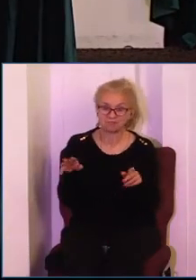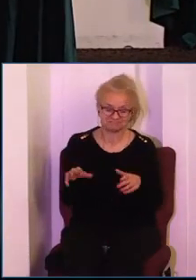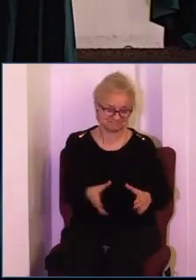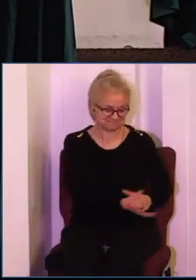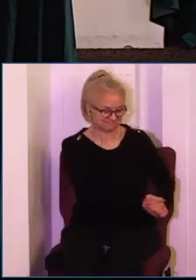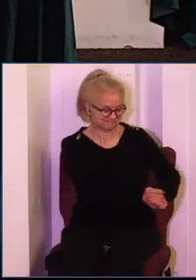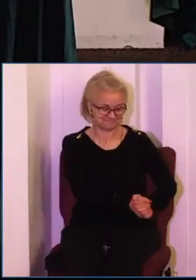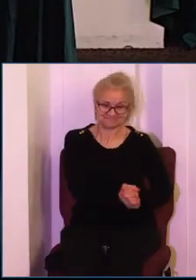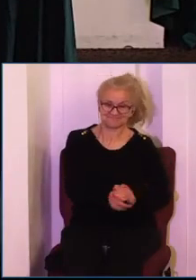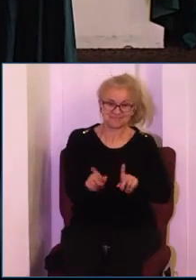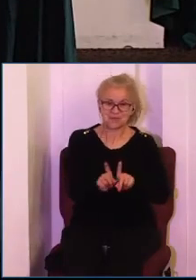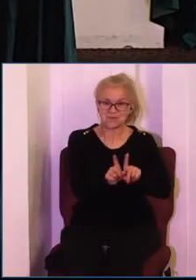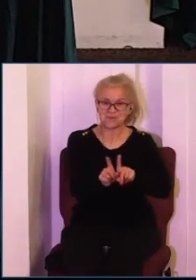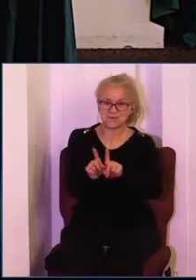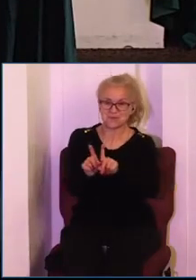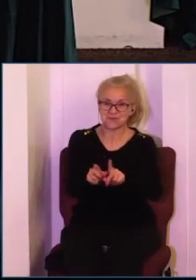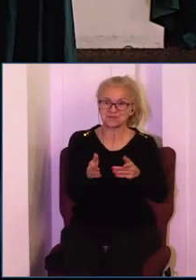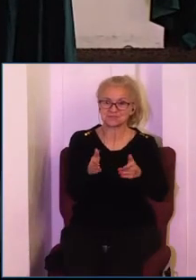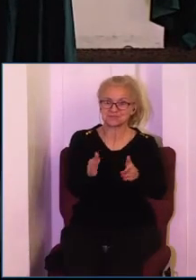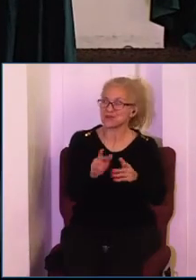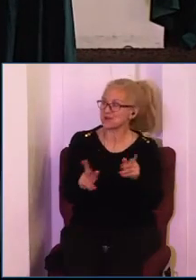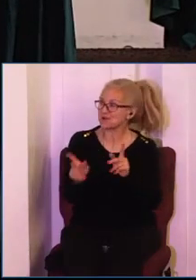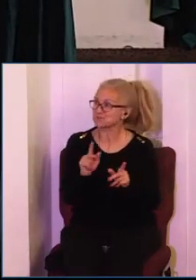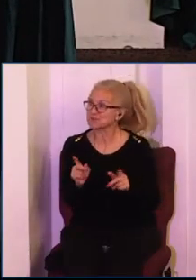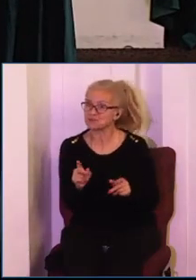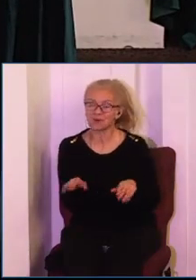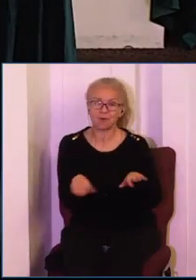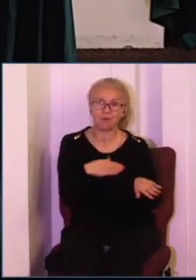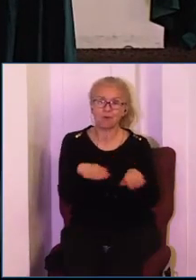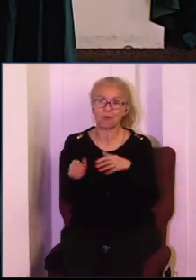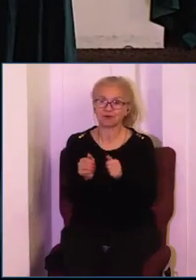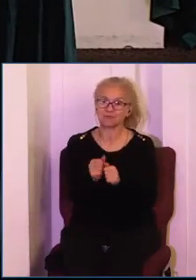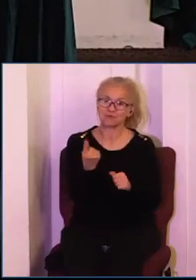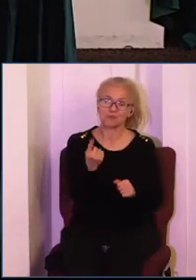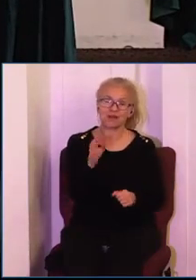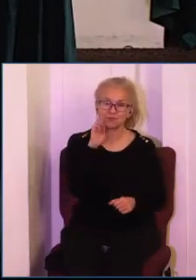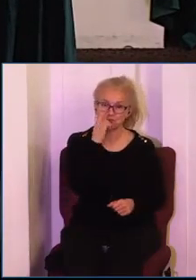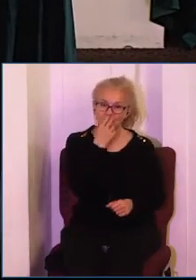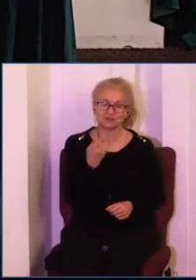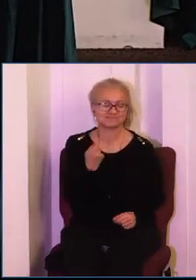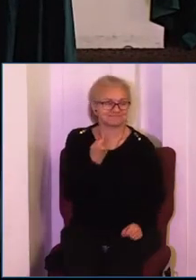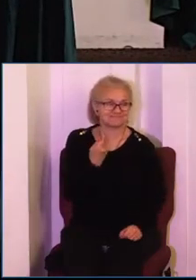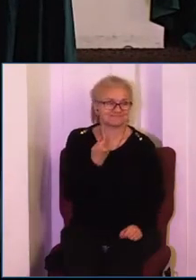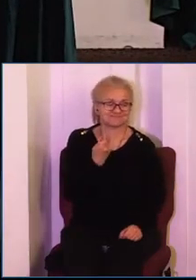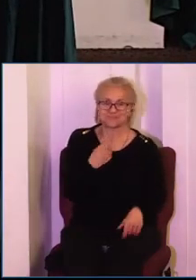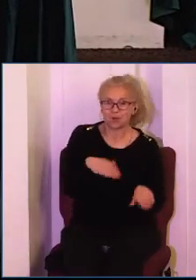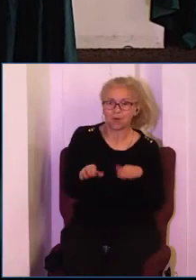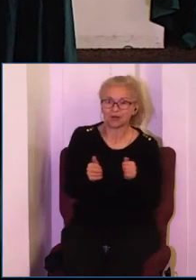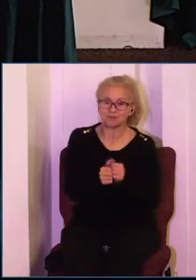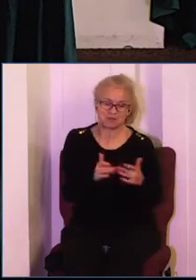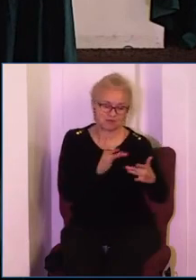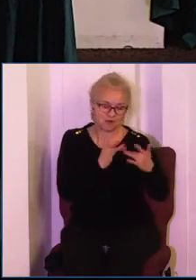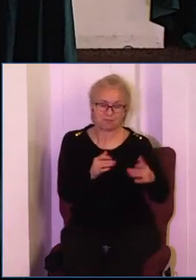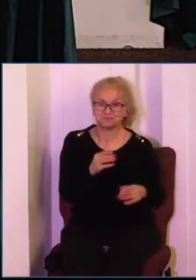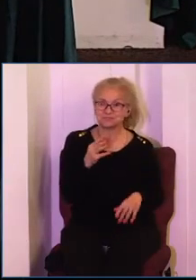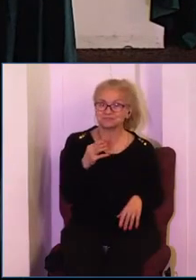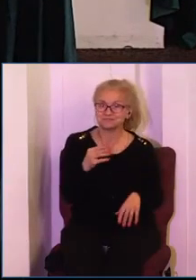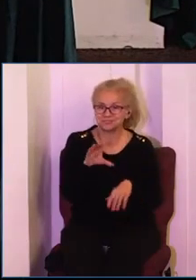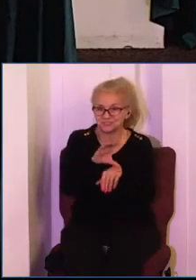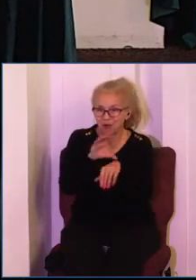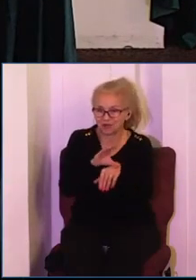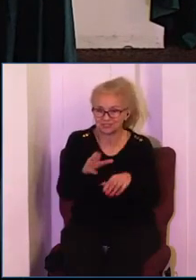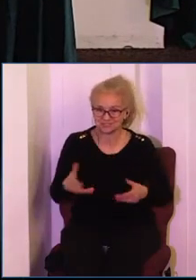in hand down the street. People walking with a single rose or walking with a heart, a box of chocolates.